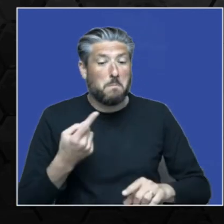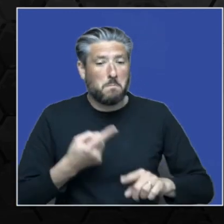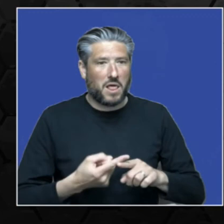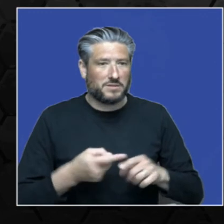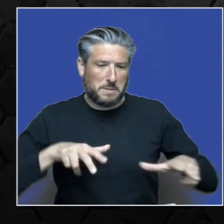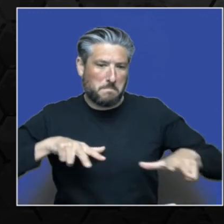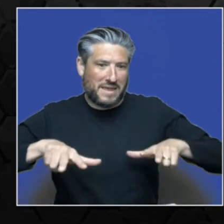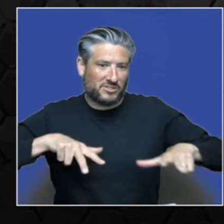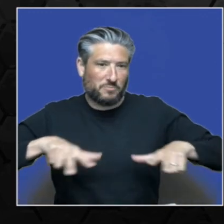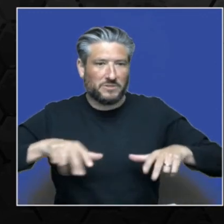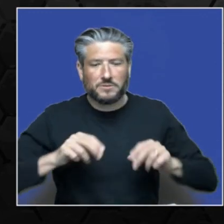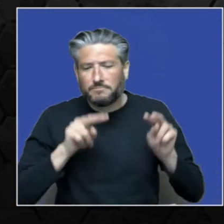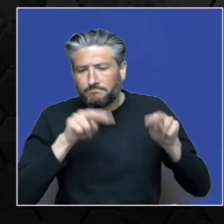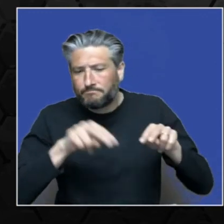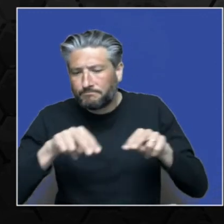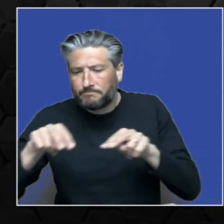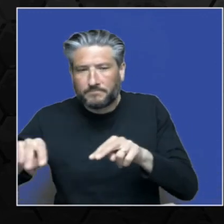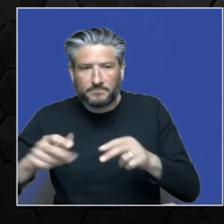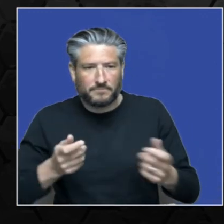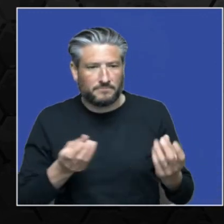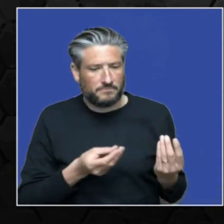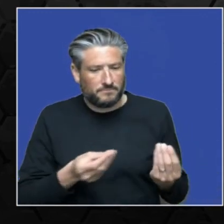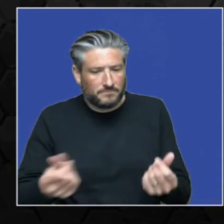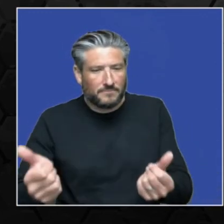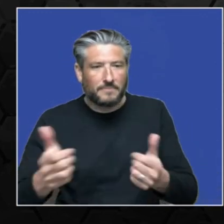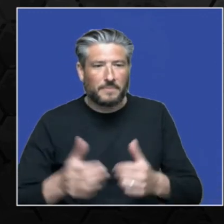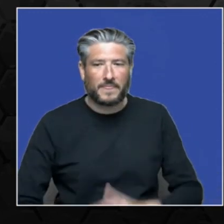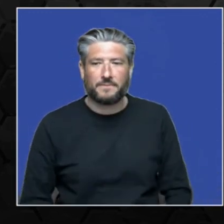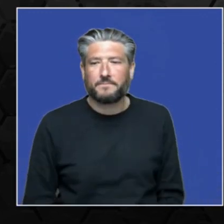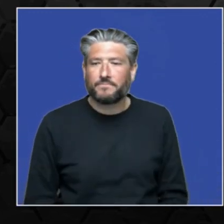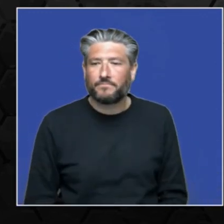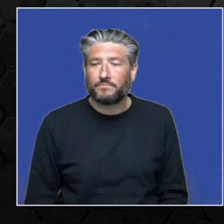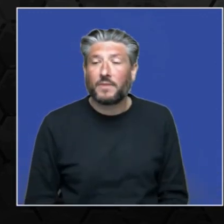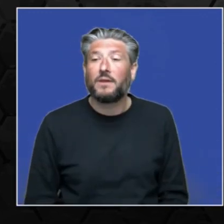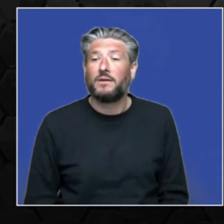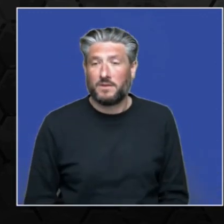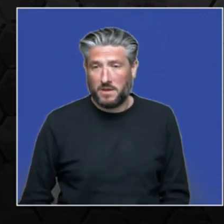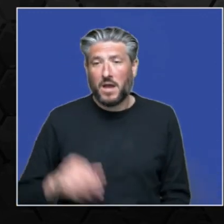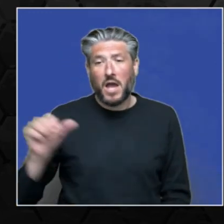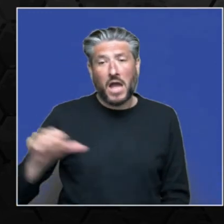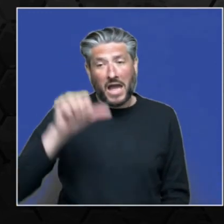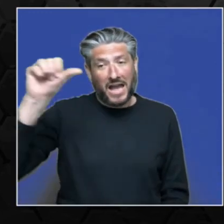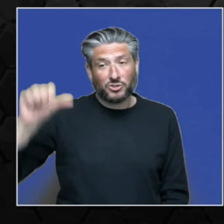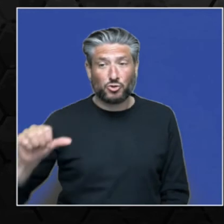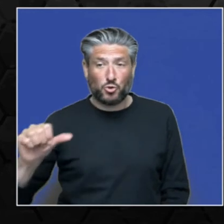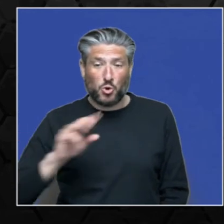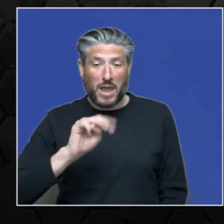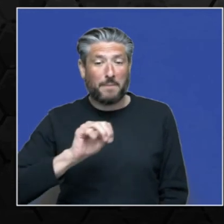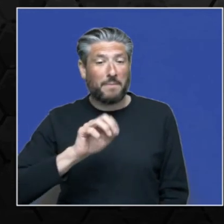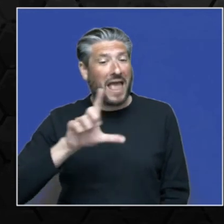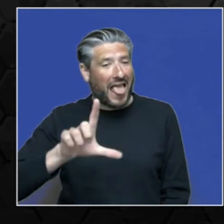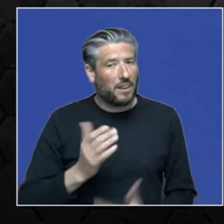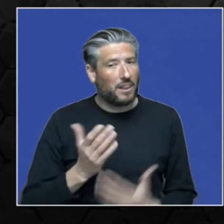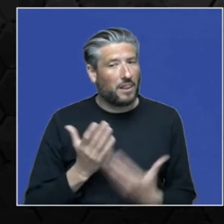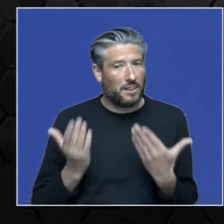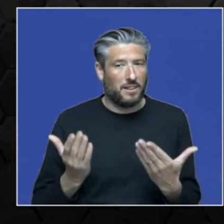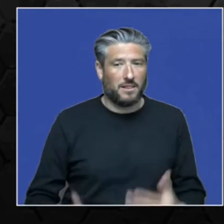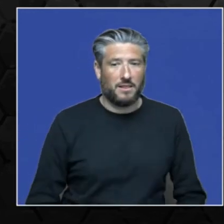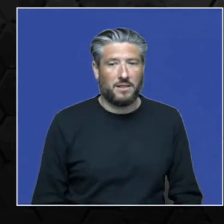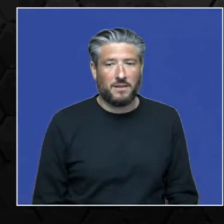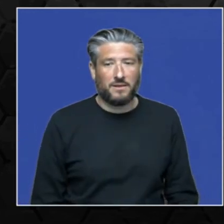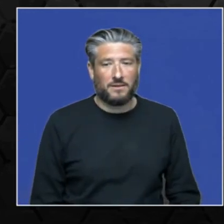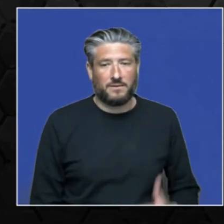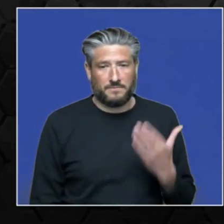And Azure Machine Learning is a platform for operating machine learning workloads in the cloud. Built on